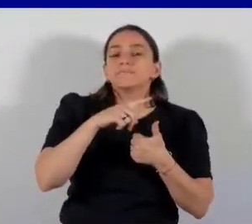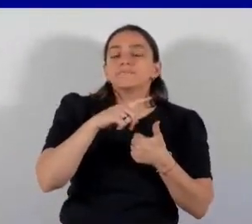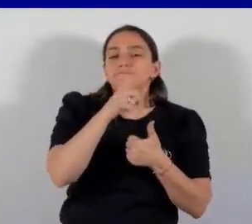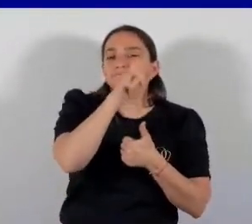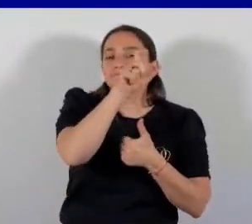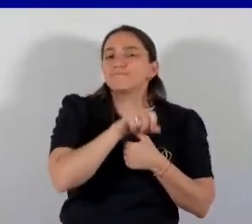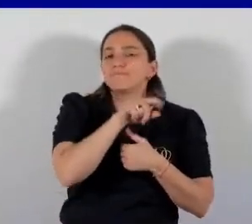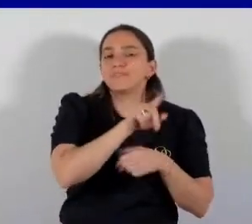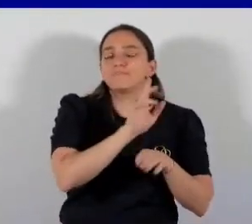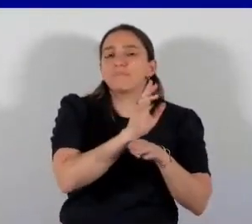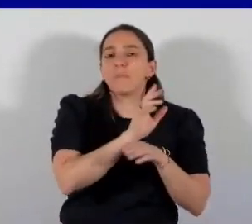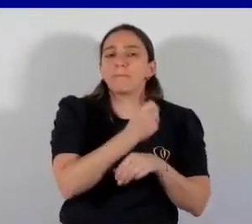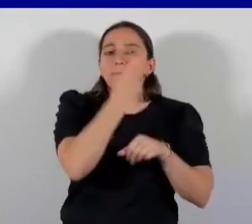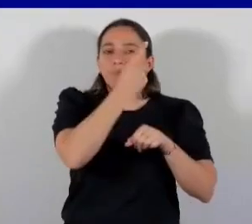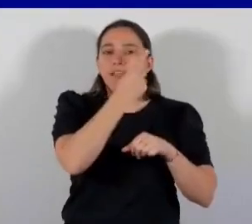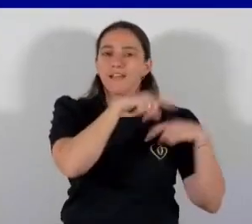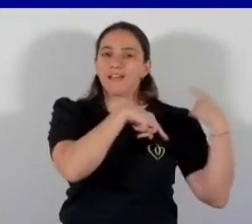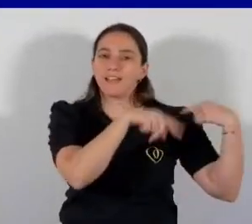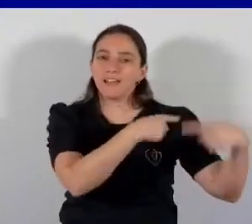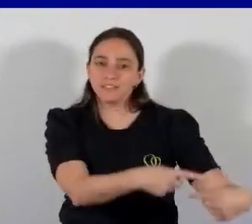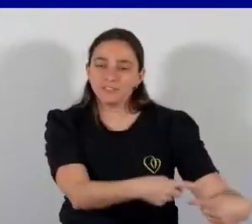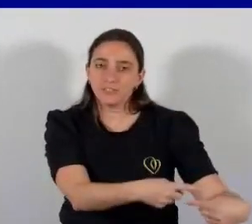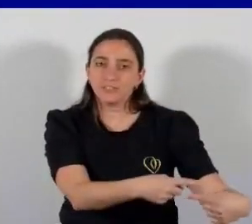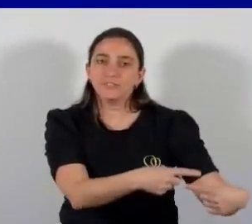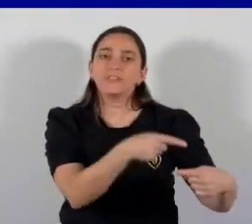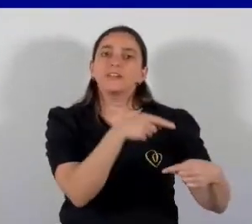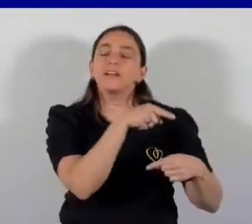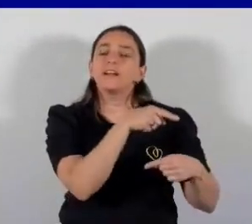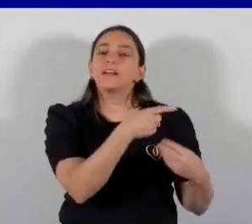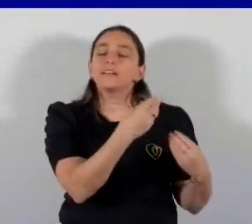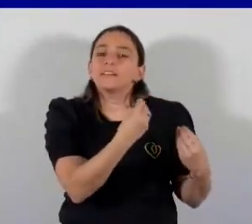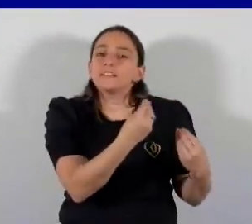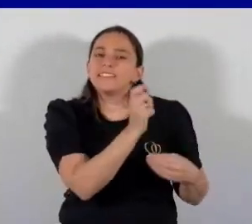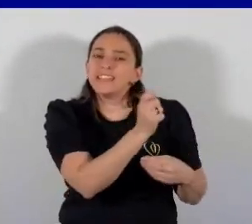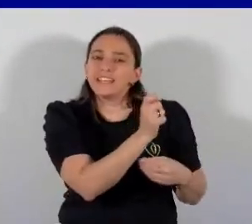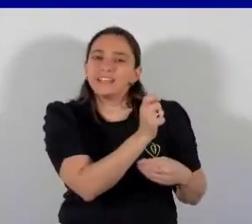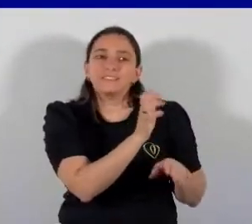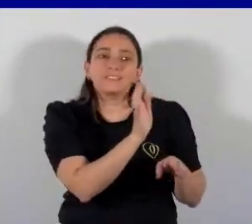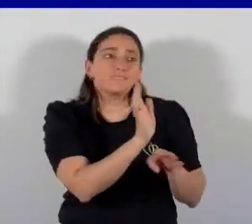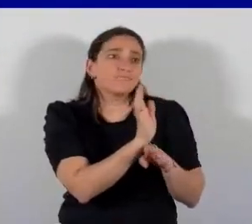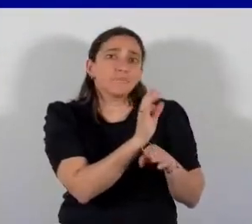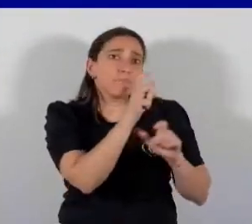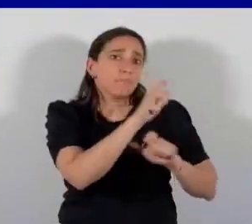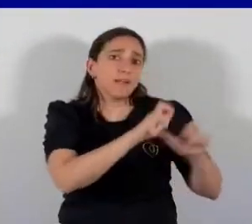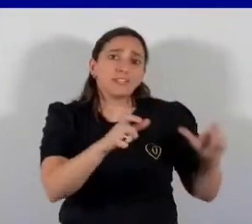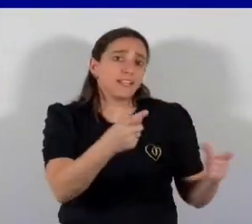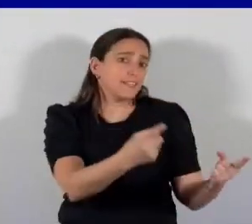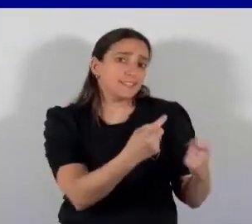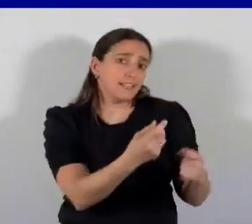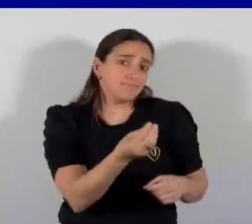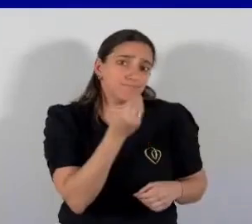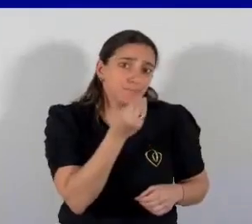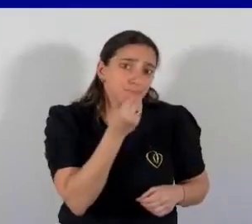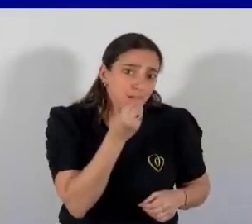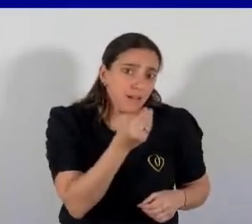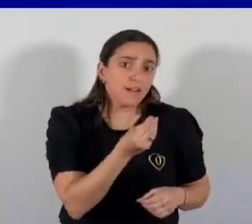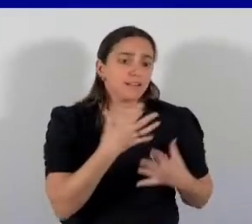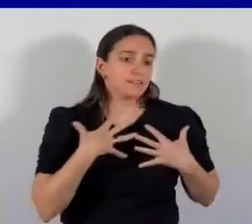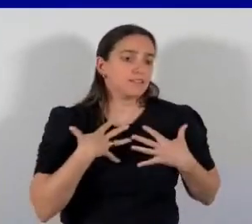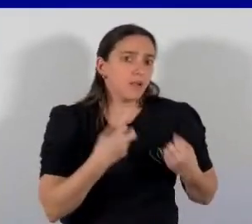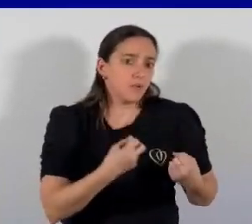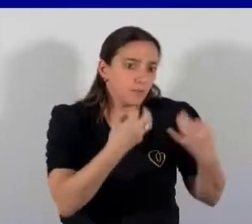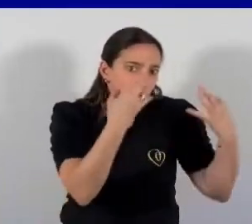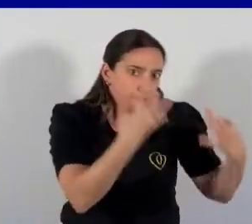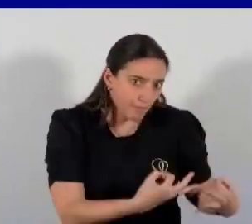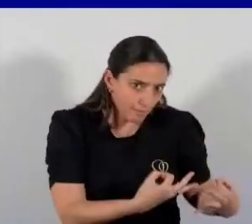de primera It has what is called the human capital of the first generation, gente se alimenta which is basically that people have food in good health, salud y